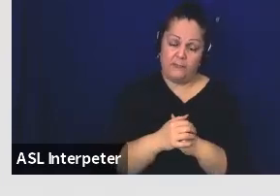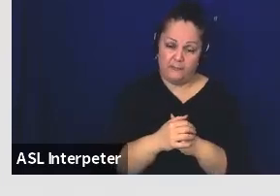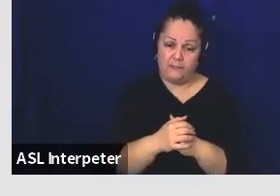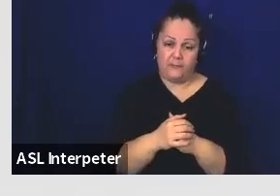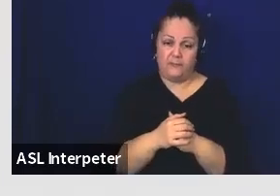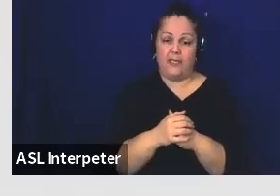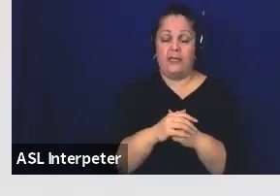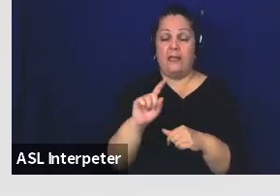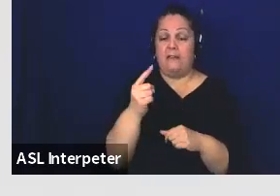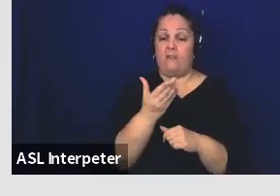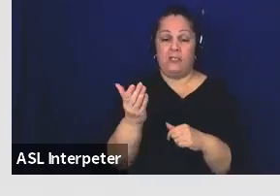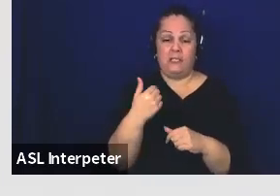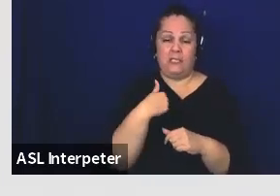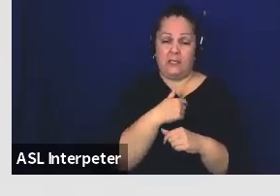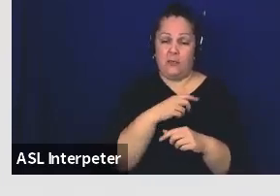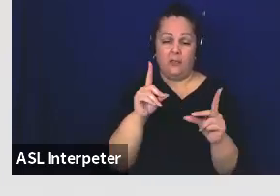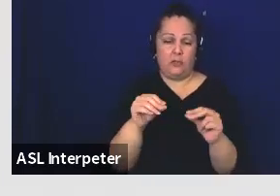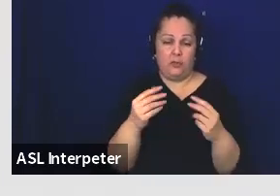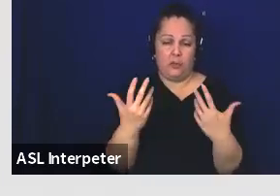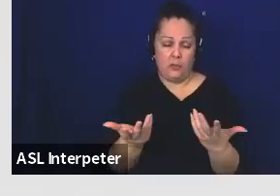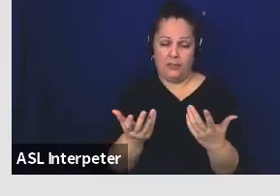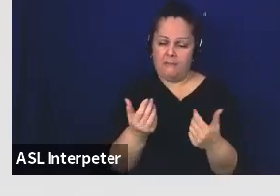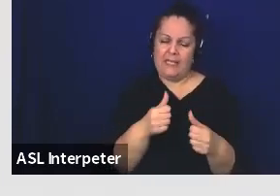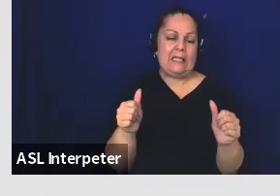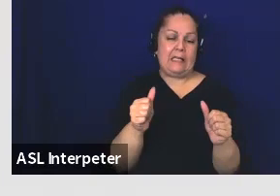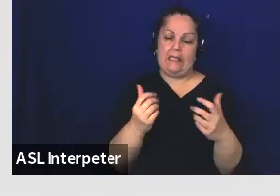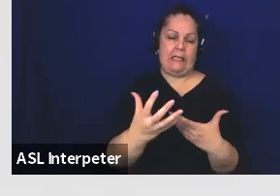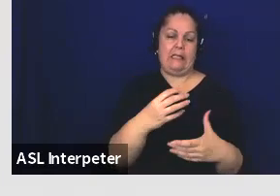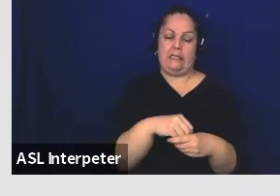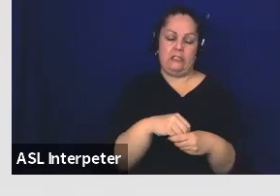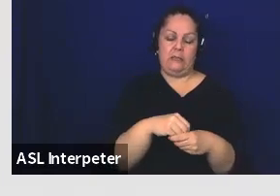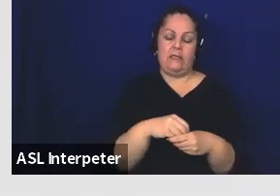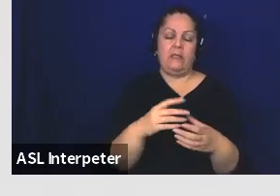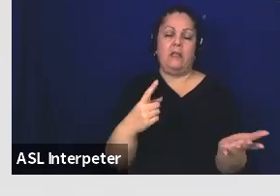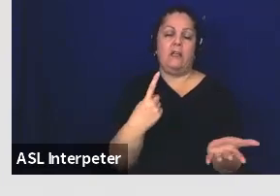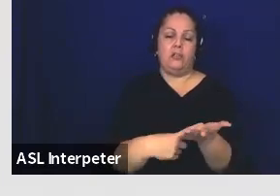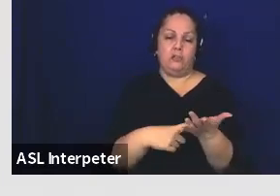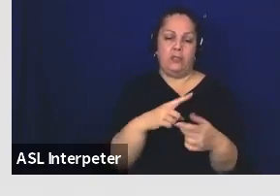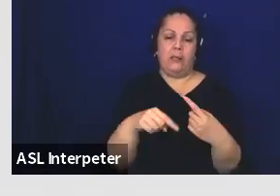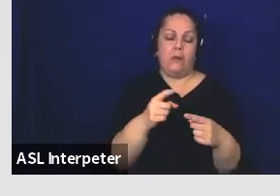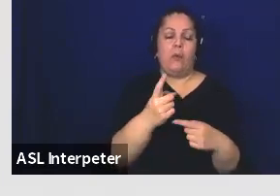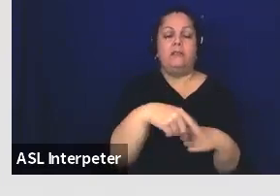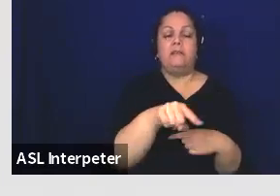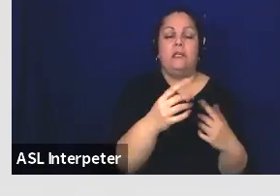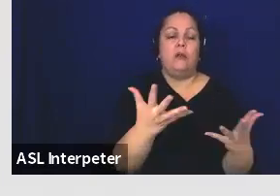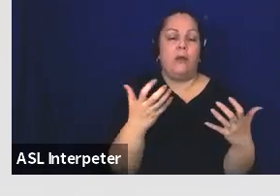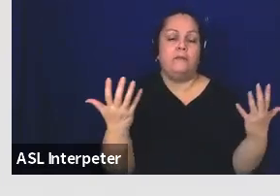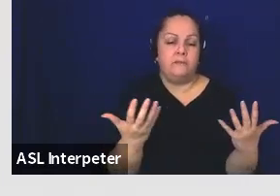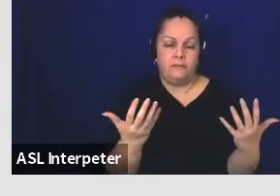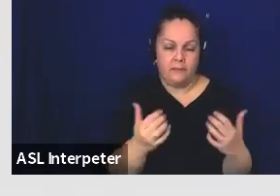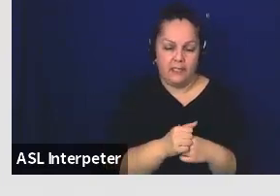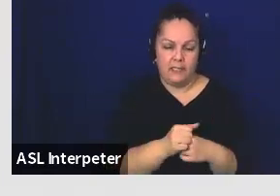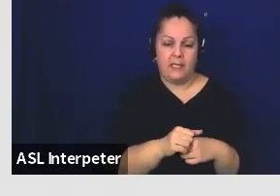the first thing that we should be doing in any engagement is talking about what they want. By putting